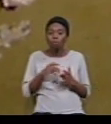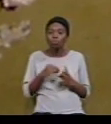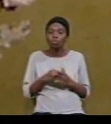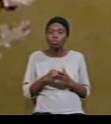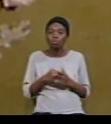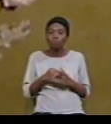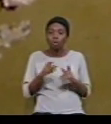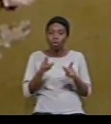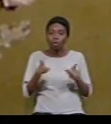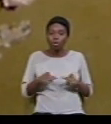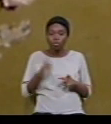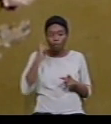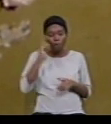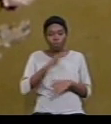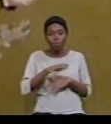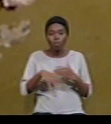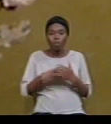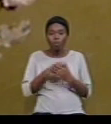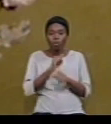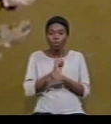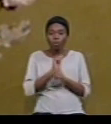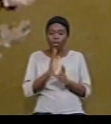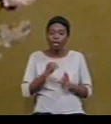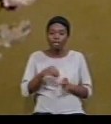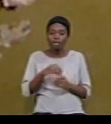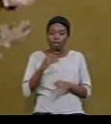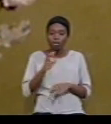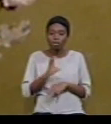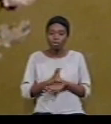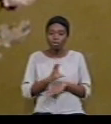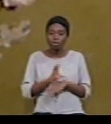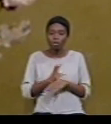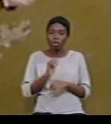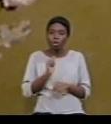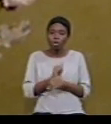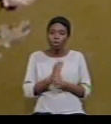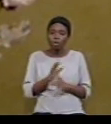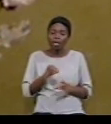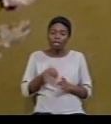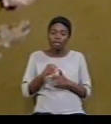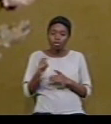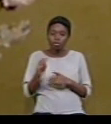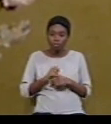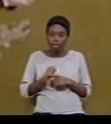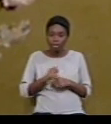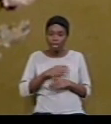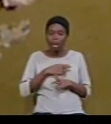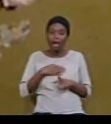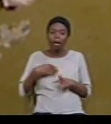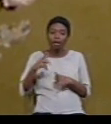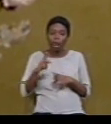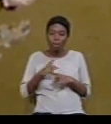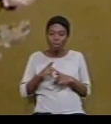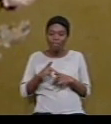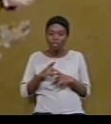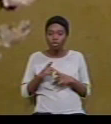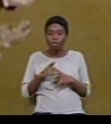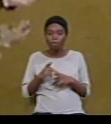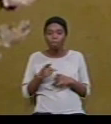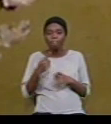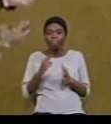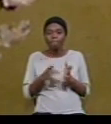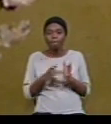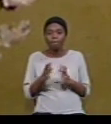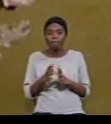for all workers in the church, workers in training and professionals. The